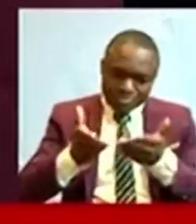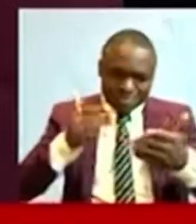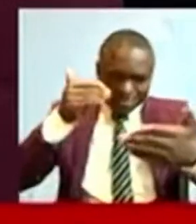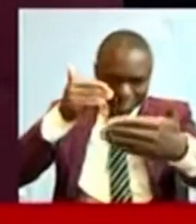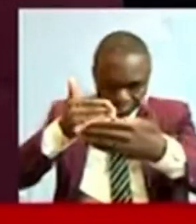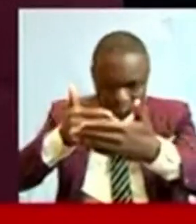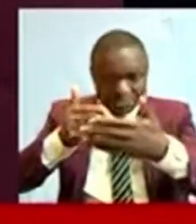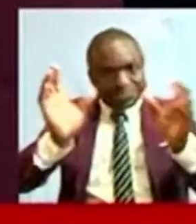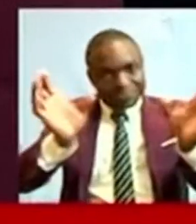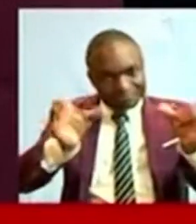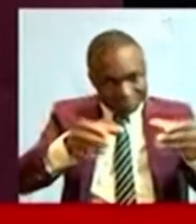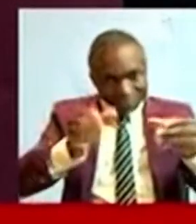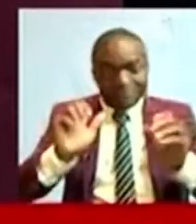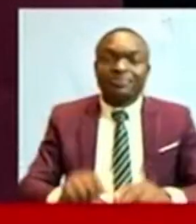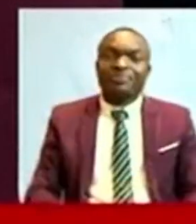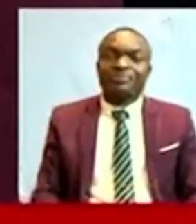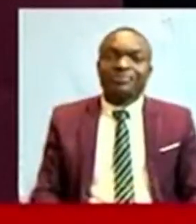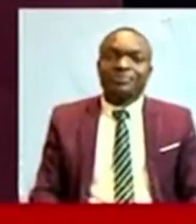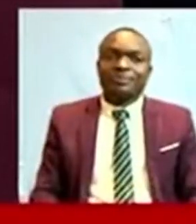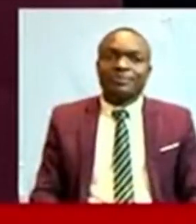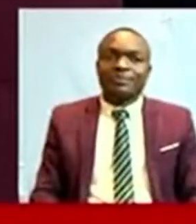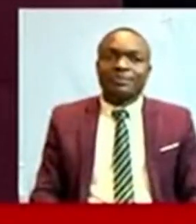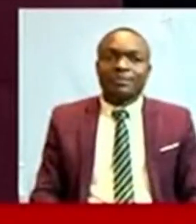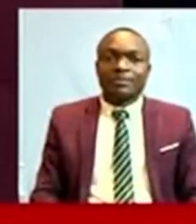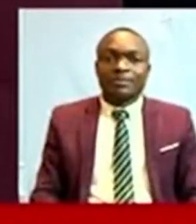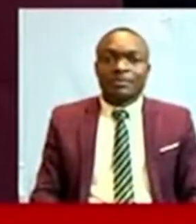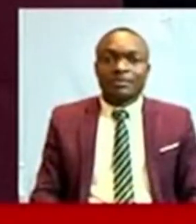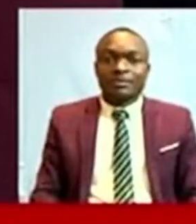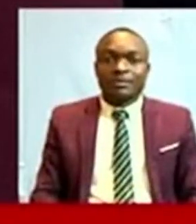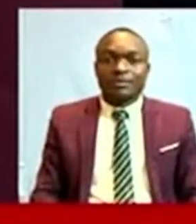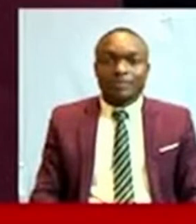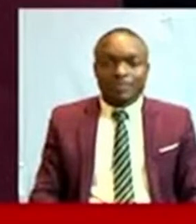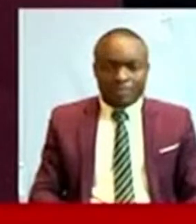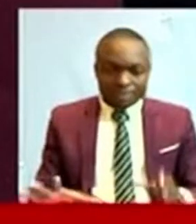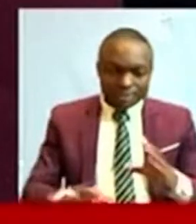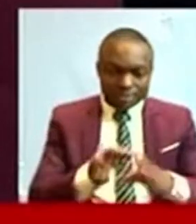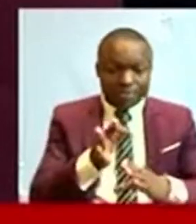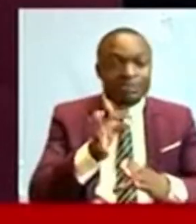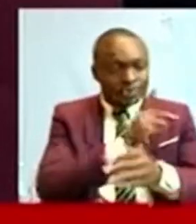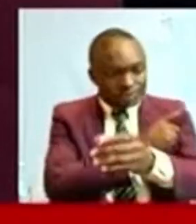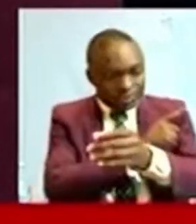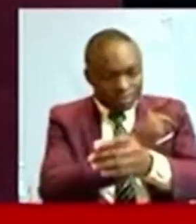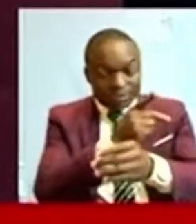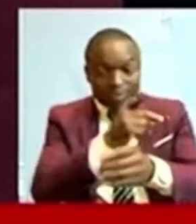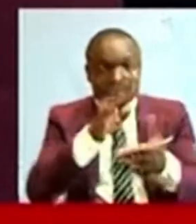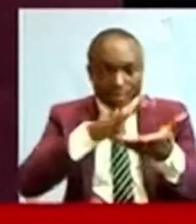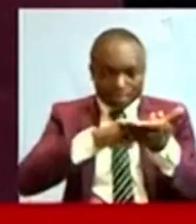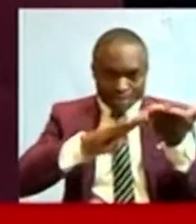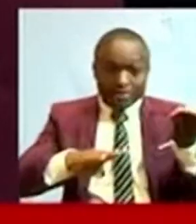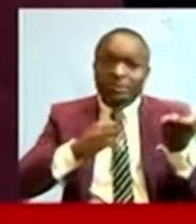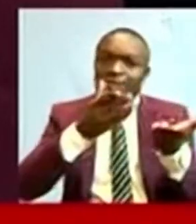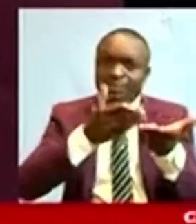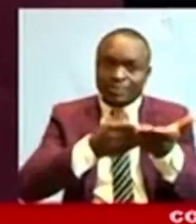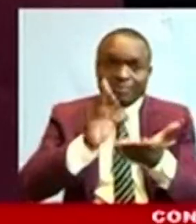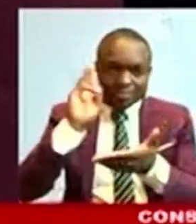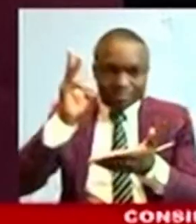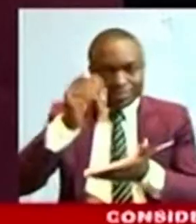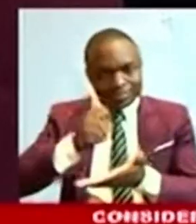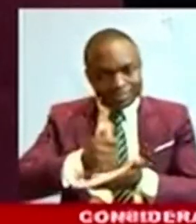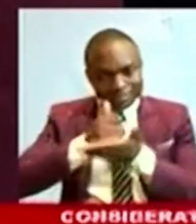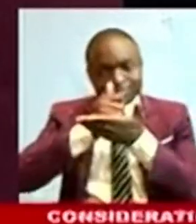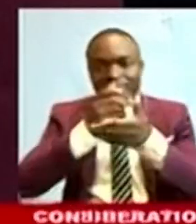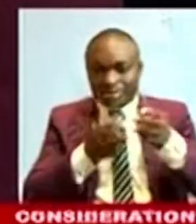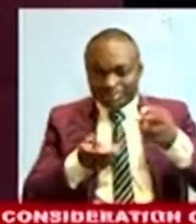community, especially in the spirit of decentralization, we believe that this would also help in